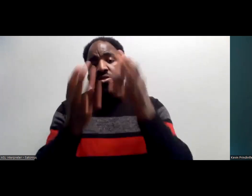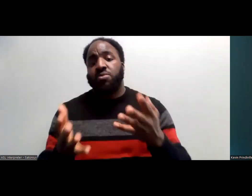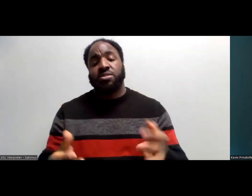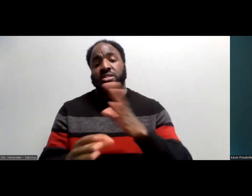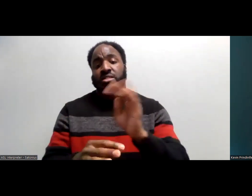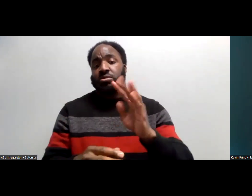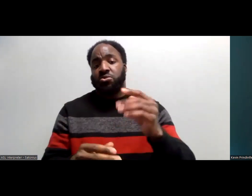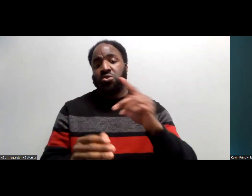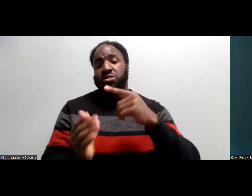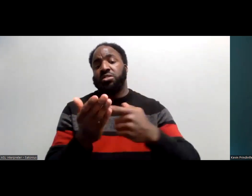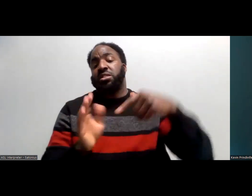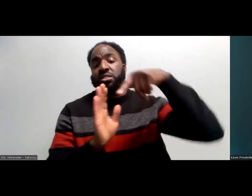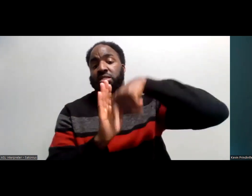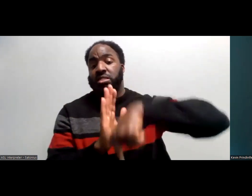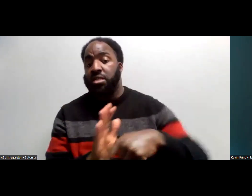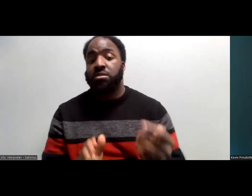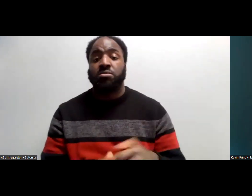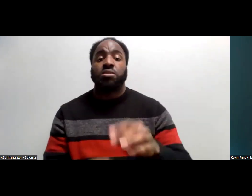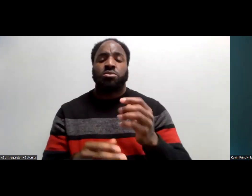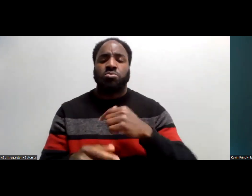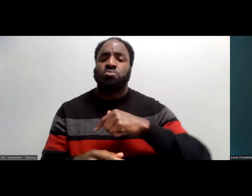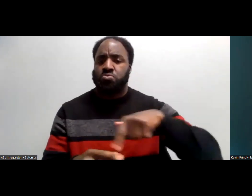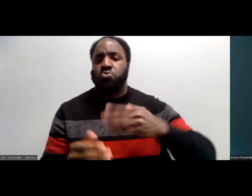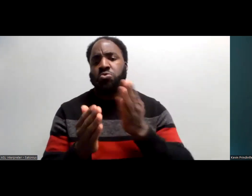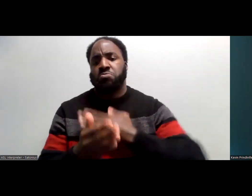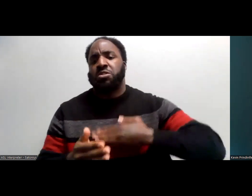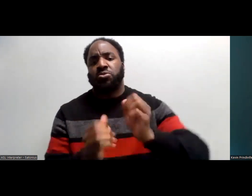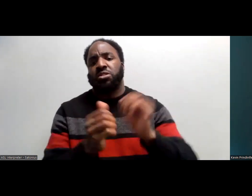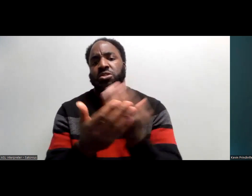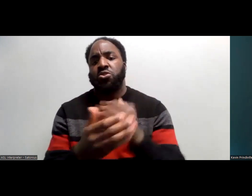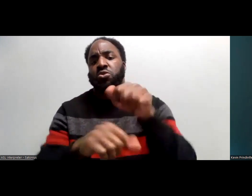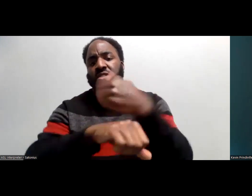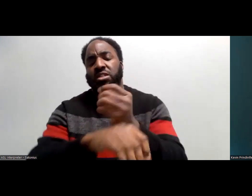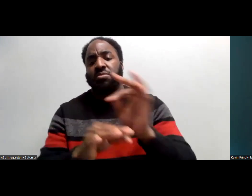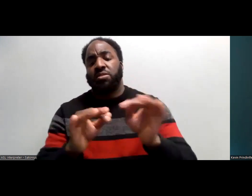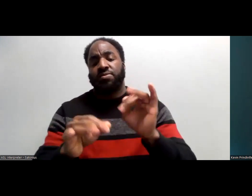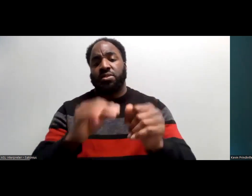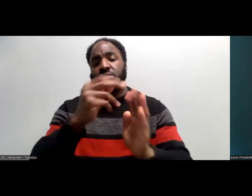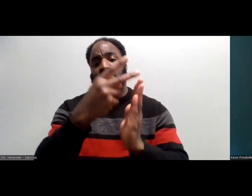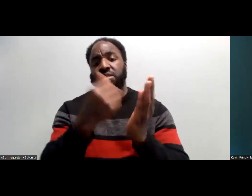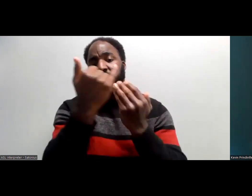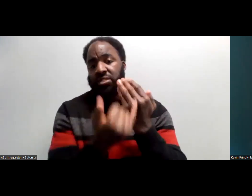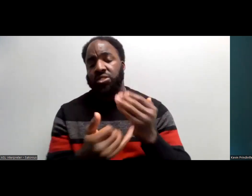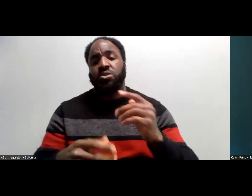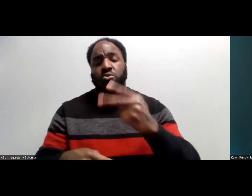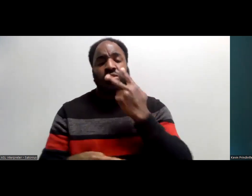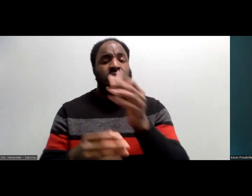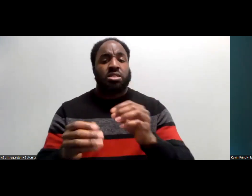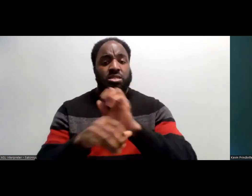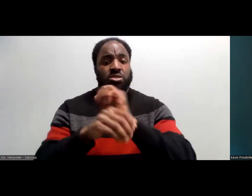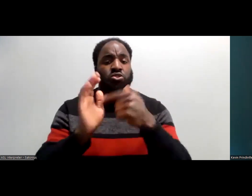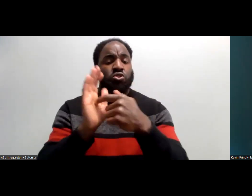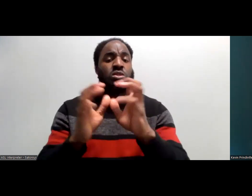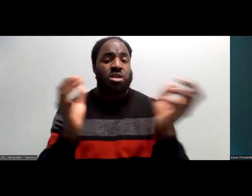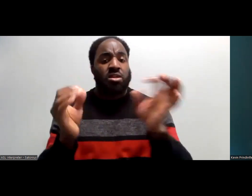information, but I'd say so far overall, we're pleased with the new set of initiatives. We see that they reflect a lot of feedback from the